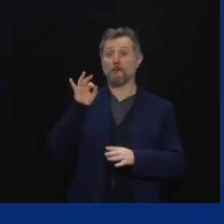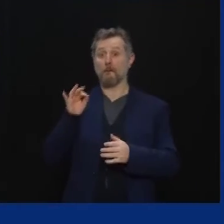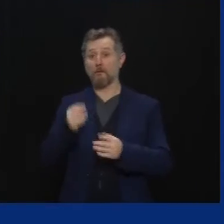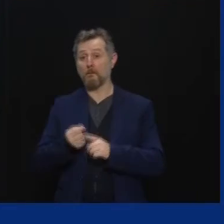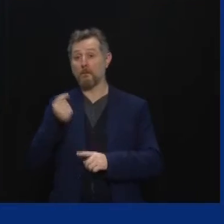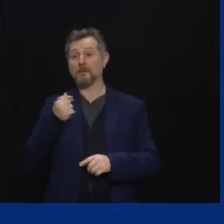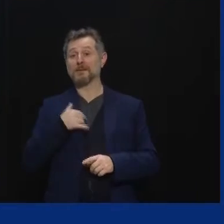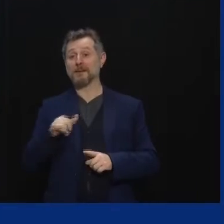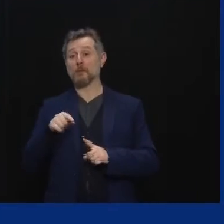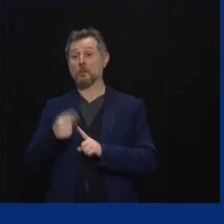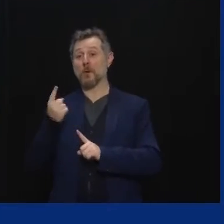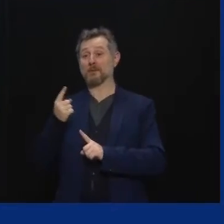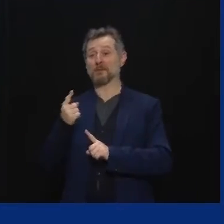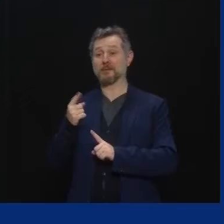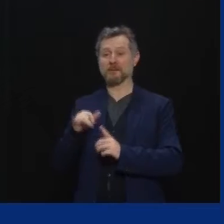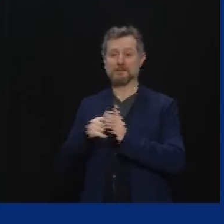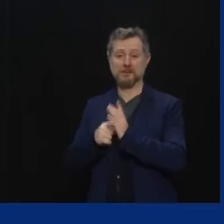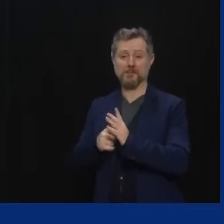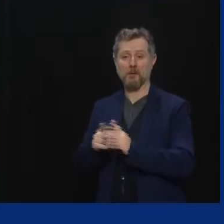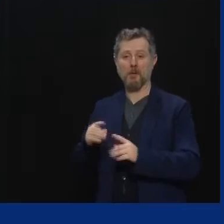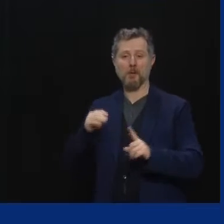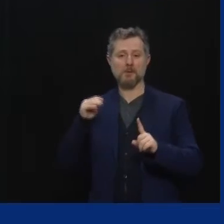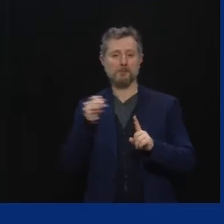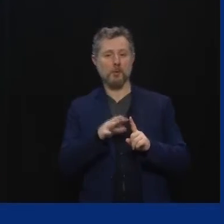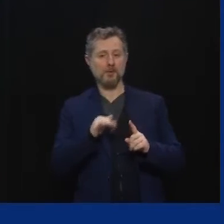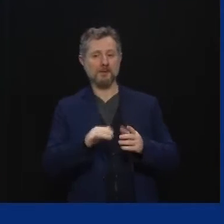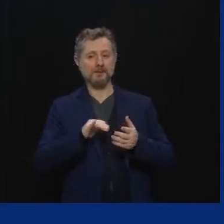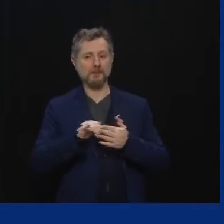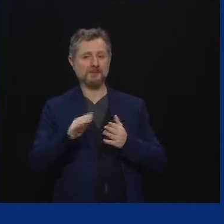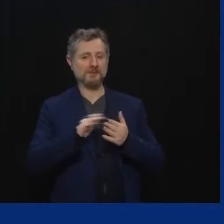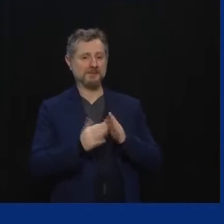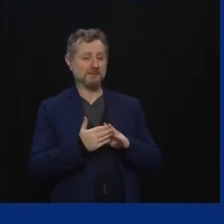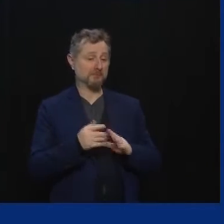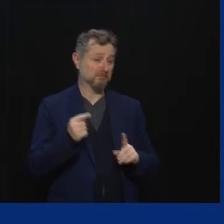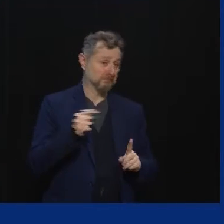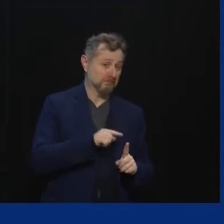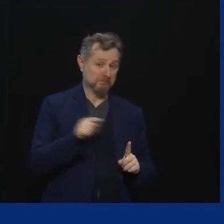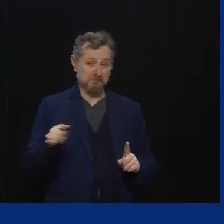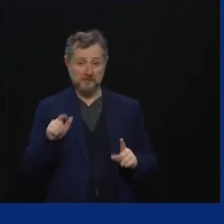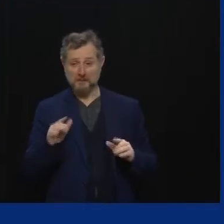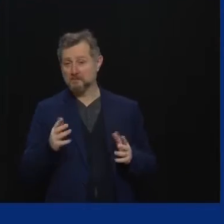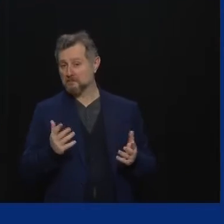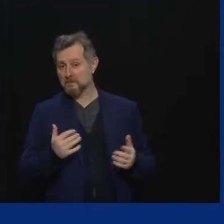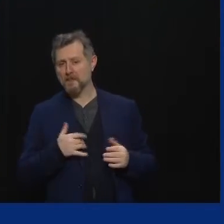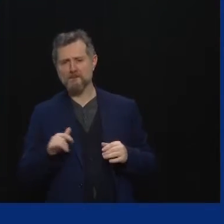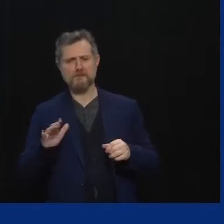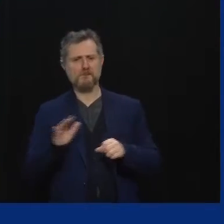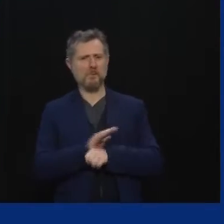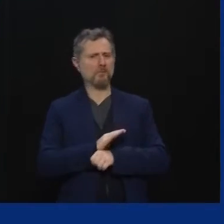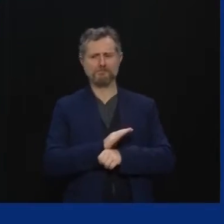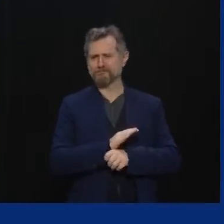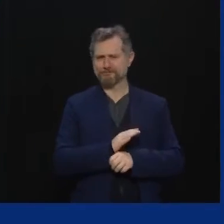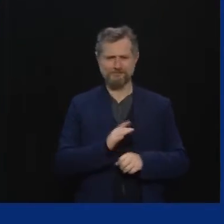now, we have an exposure in the city now, and we are fully anticipating the identification. It is not a